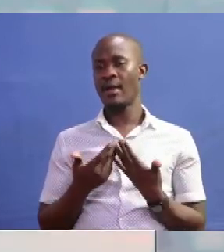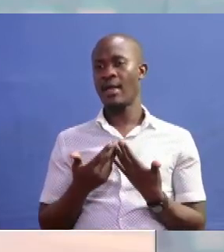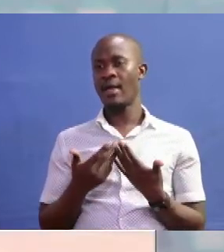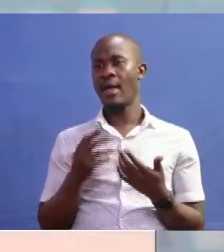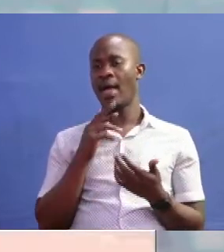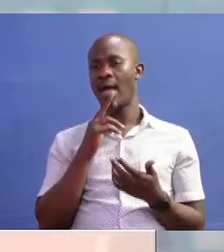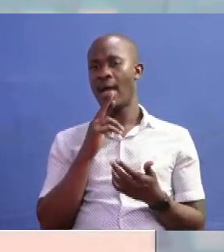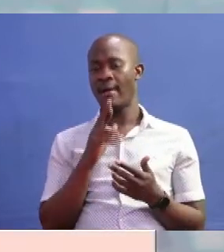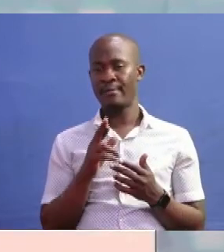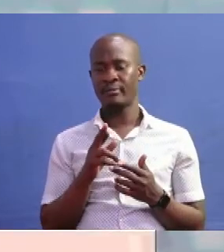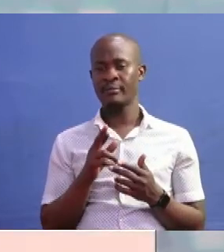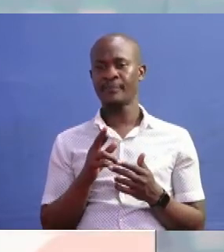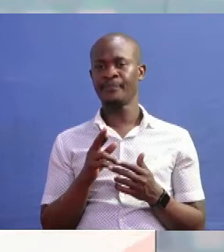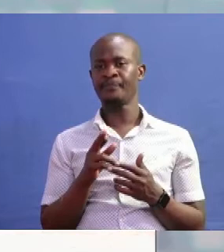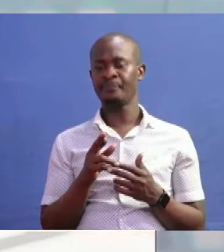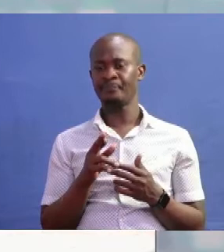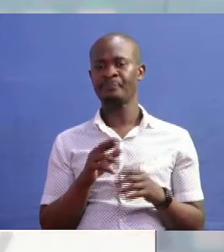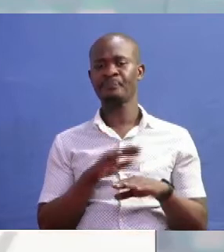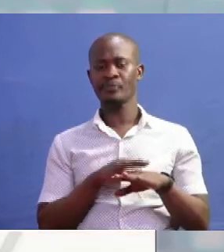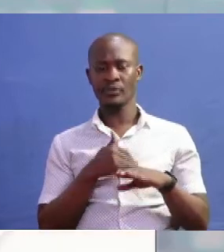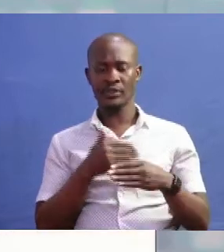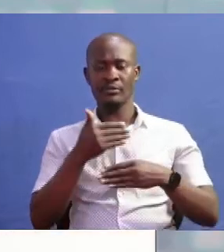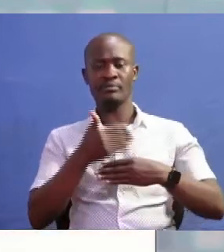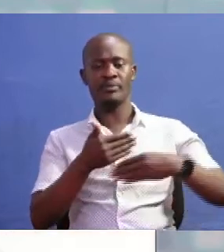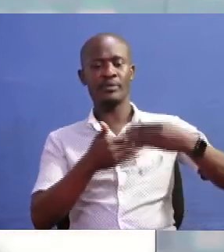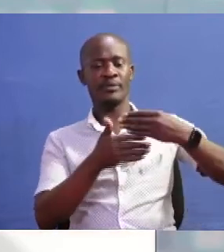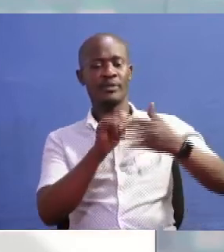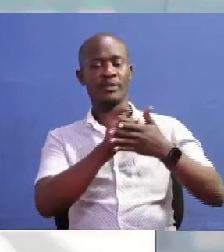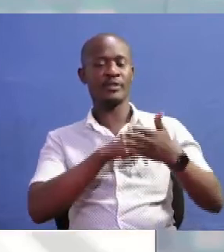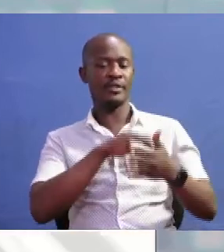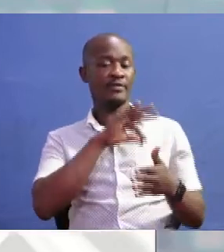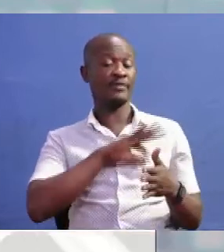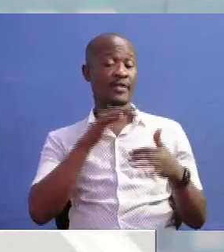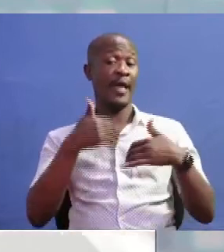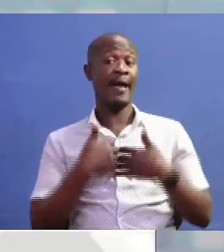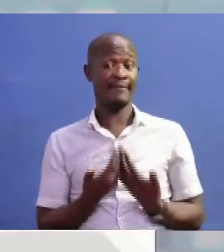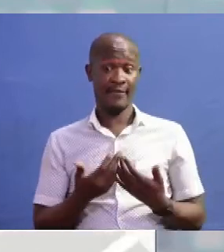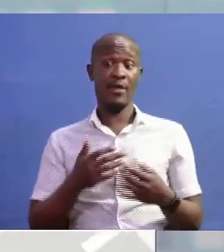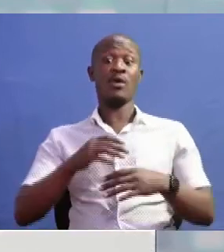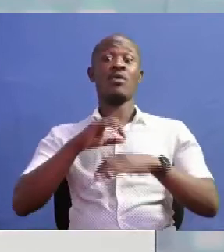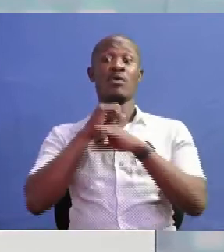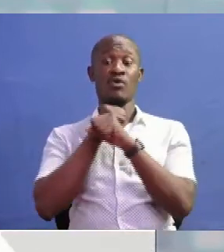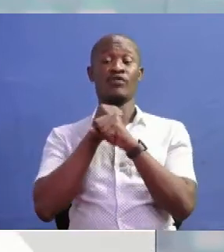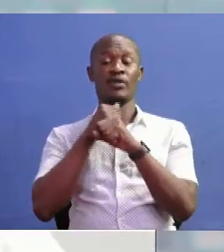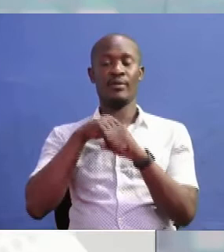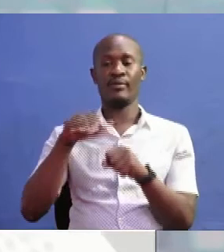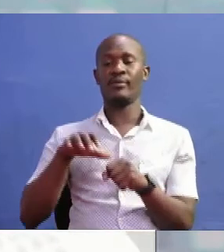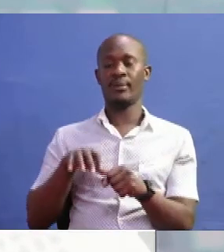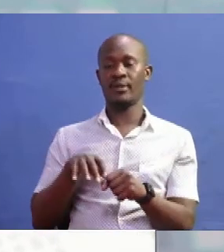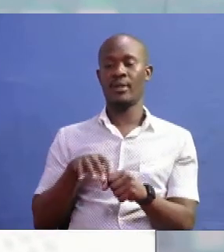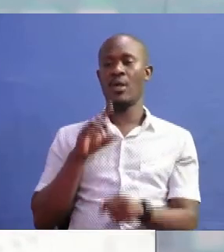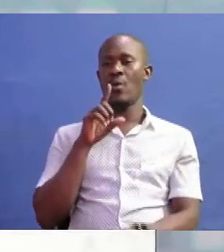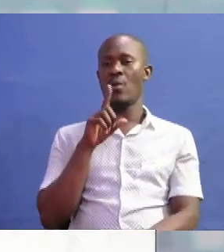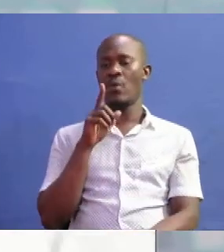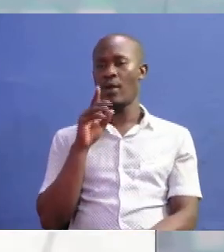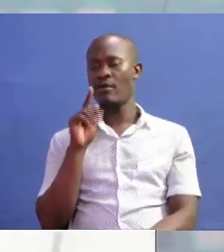quite favorable and building that investor confidence in the market. And one of